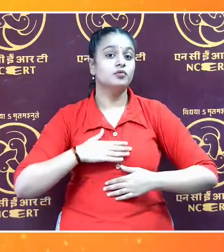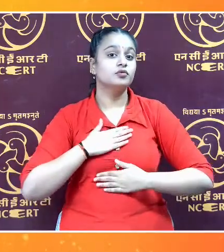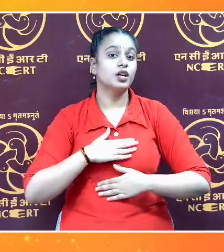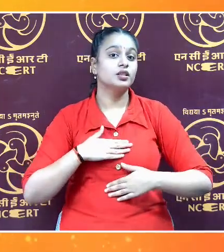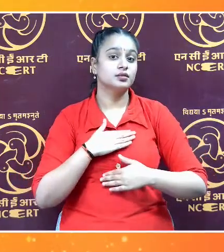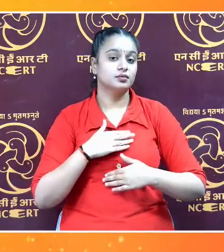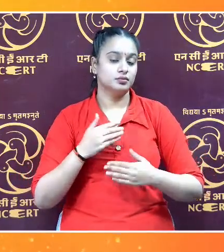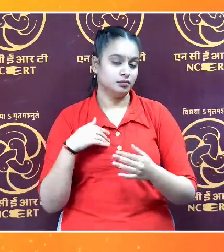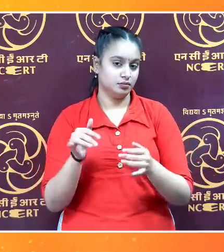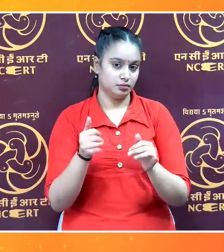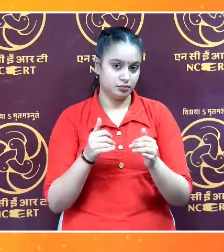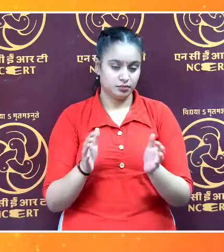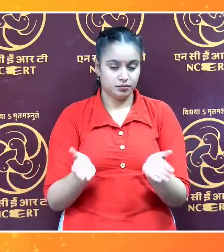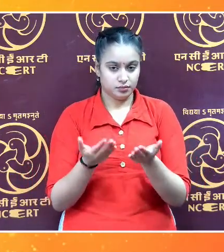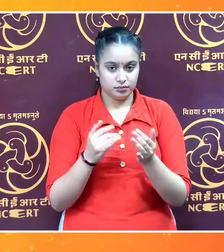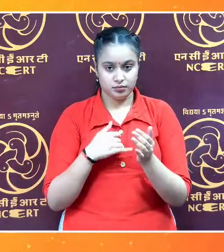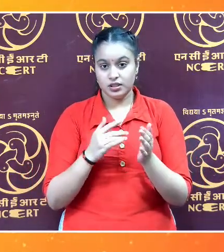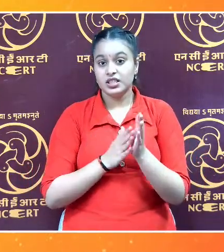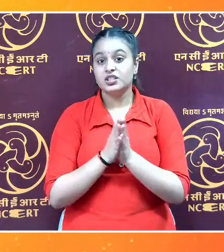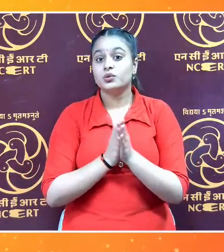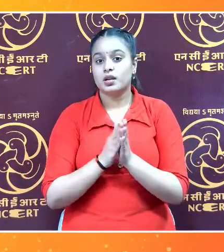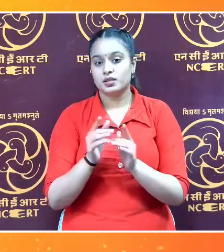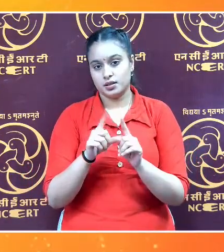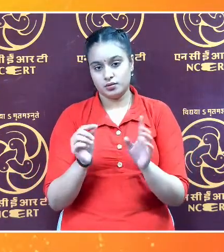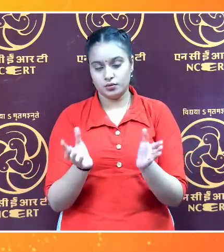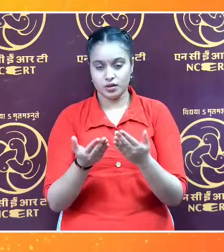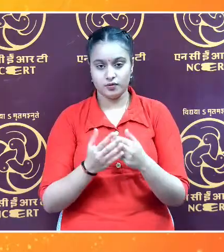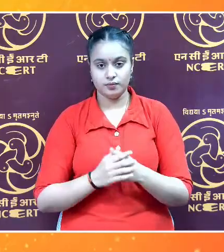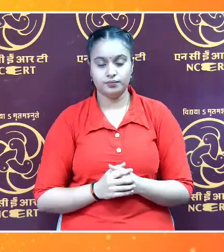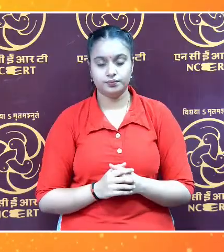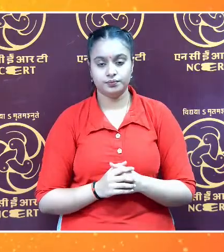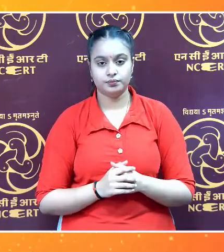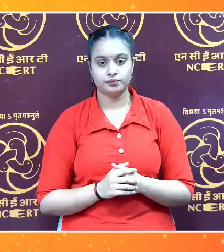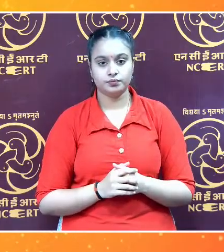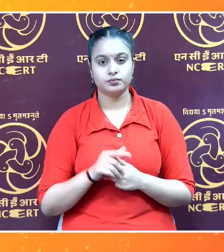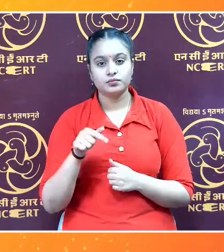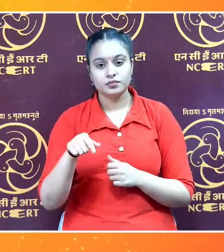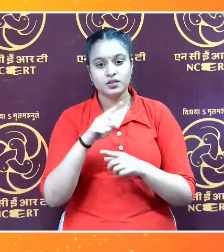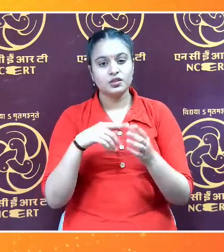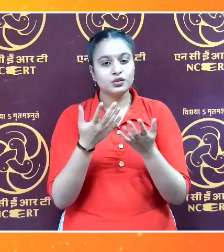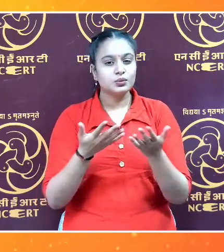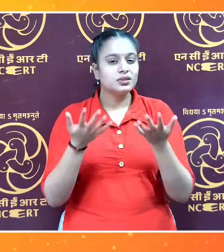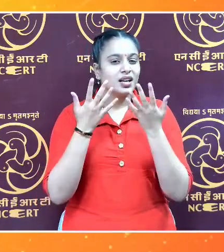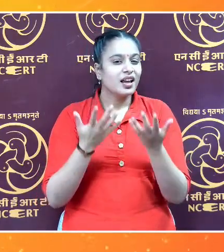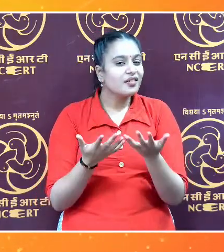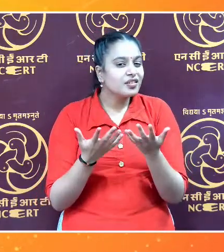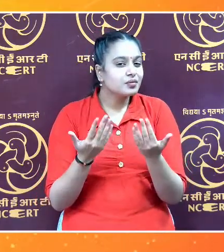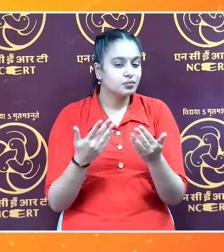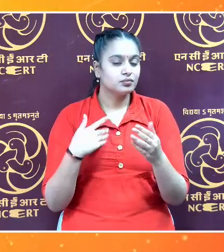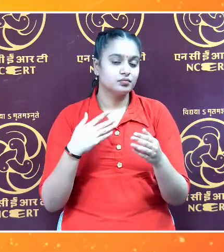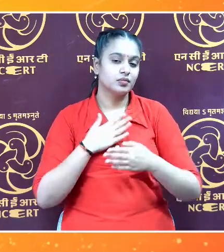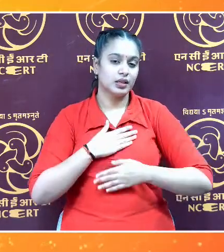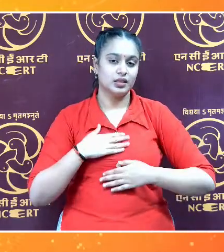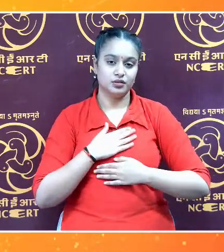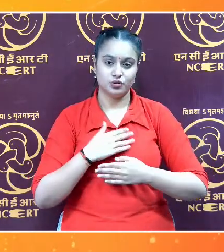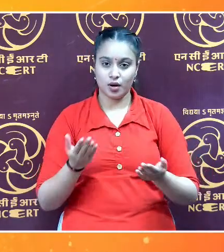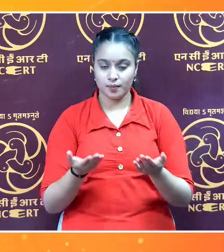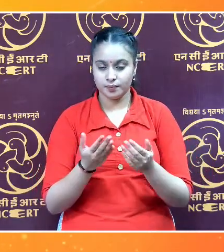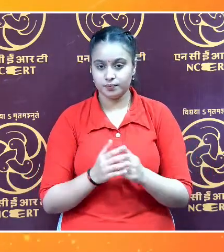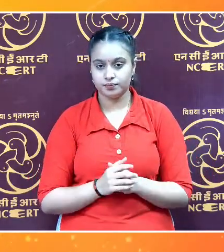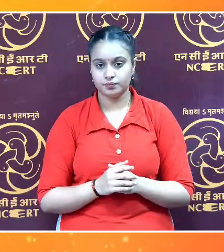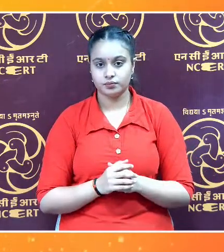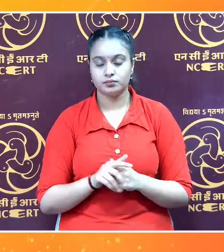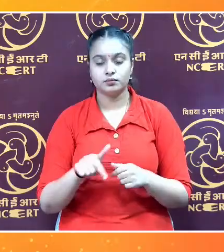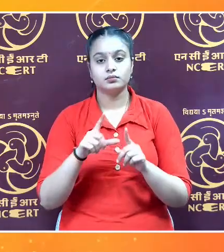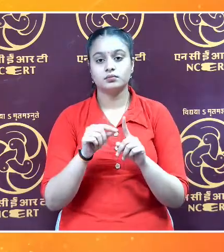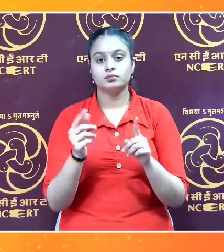something interesting. Yes. Though this was also interesting, but this was a little heavy on the children. So let's have some fun also now. Okay. Now, what we are